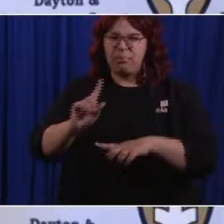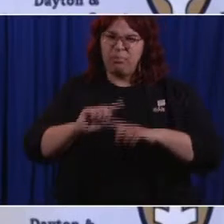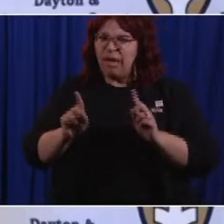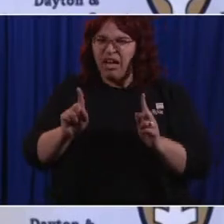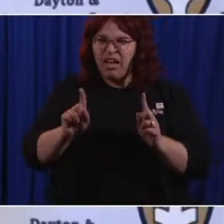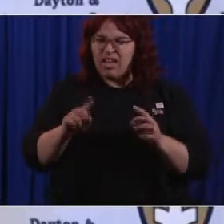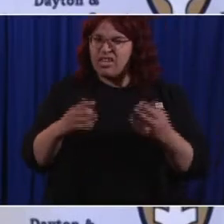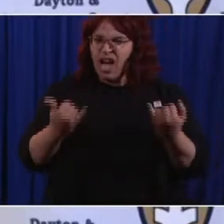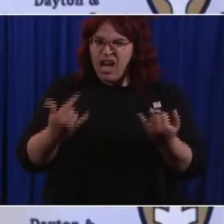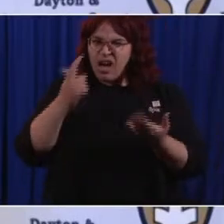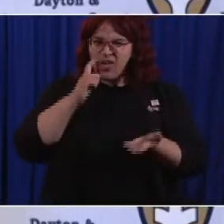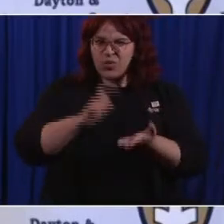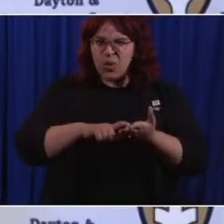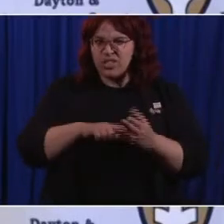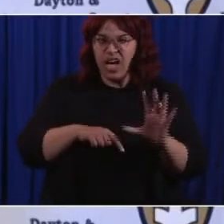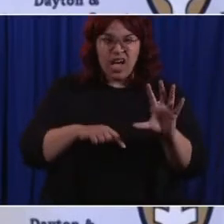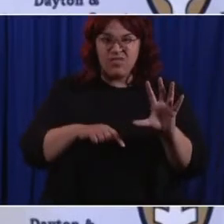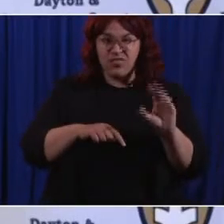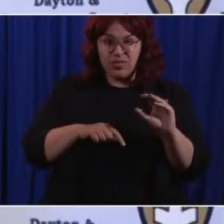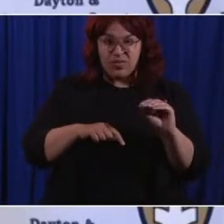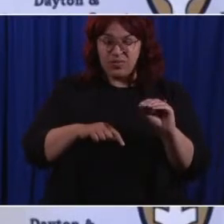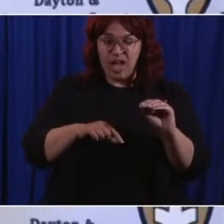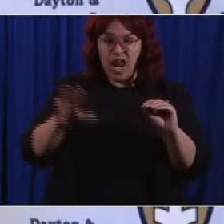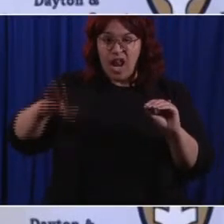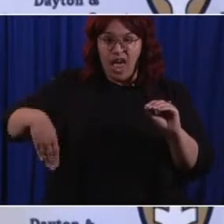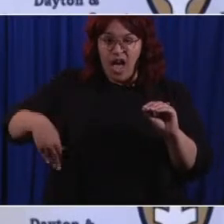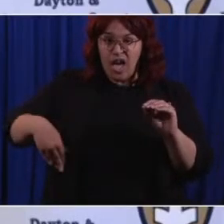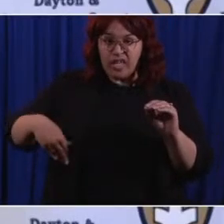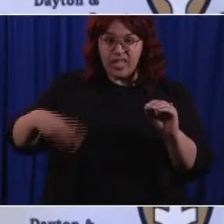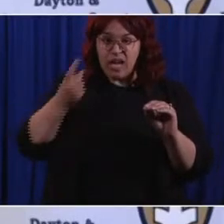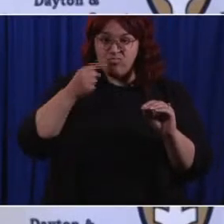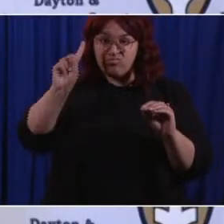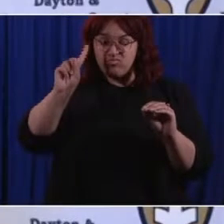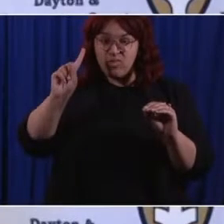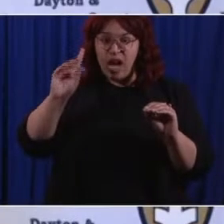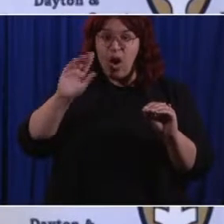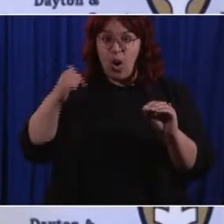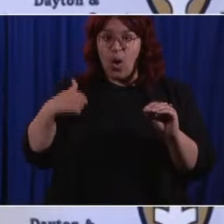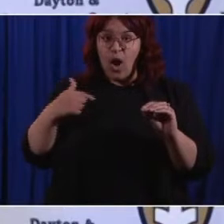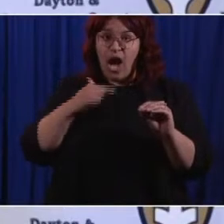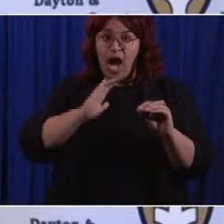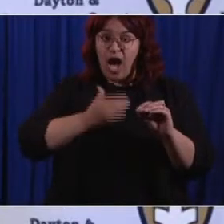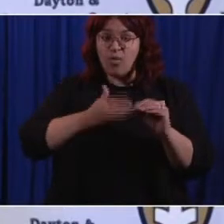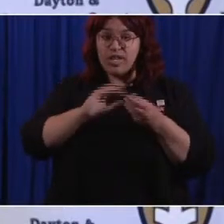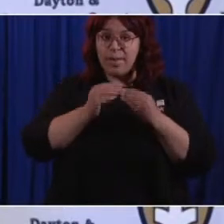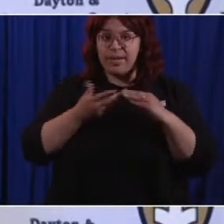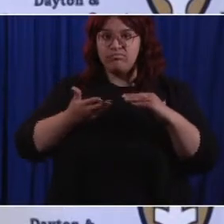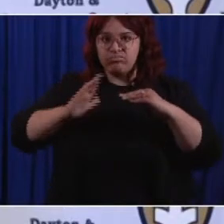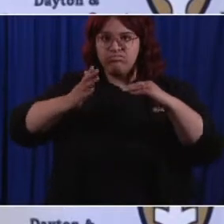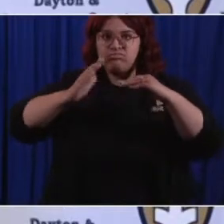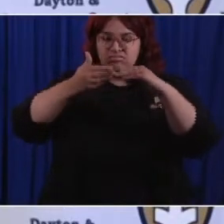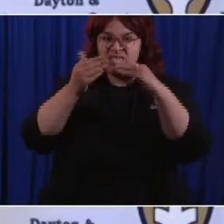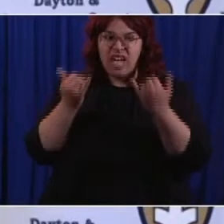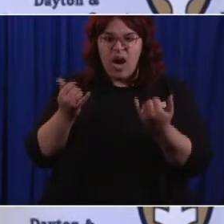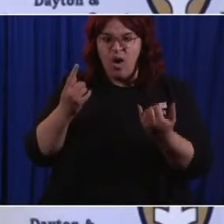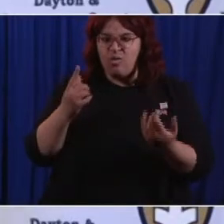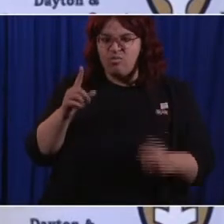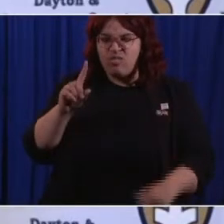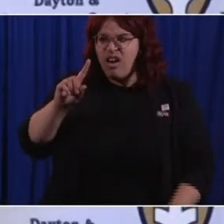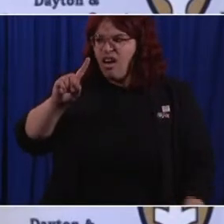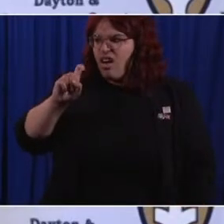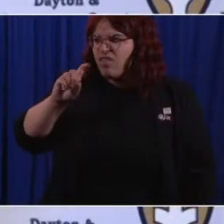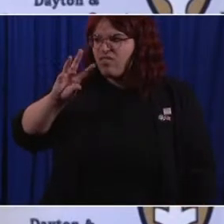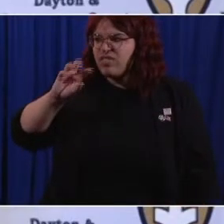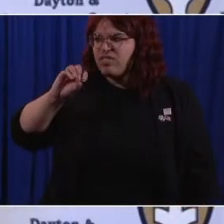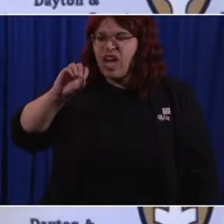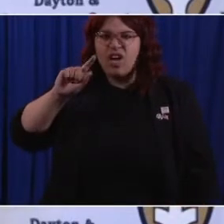backwards instead of moving forward toward your goal. Do you plan to stick with that metric as the basis of your decision, or do you think you will change